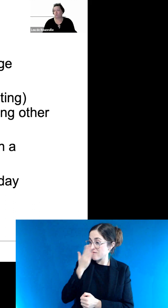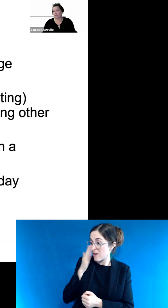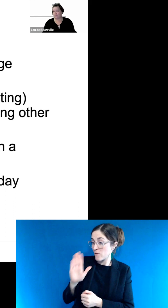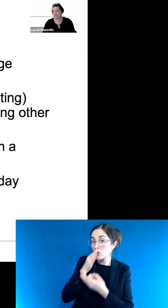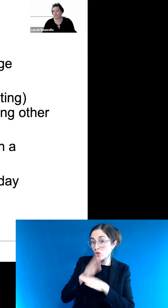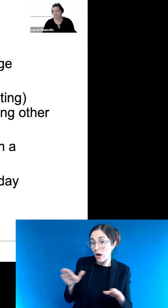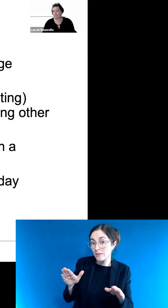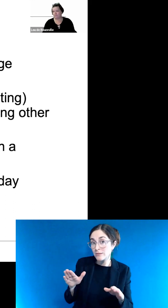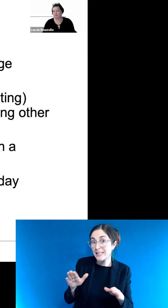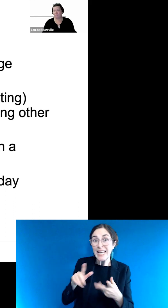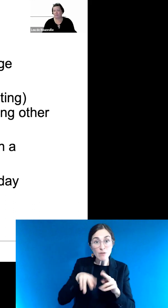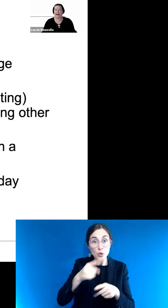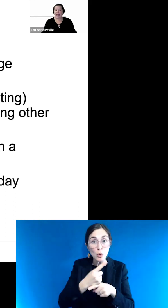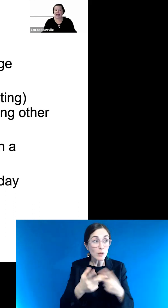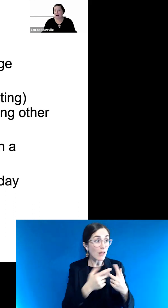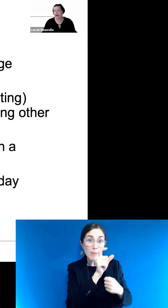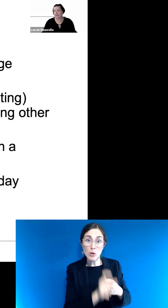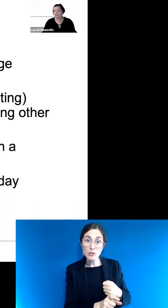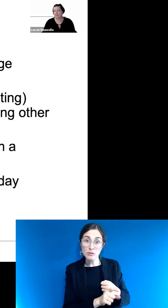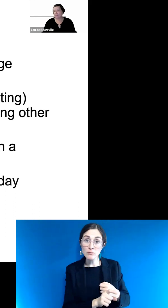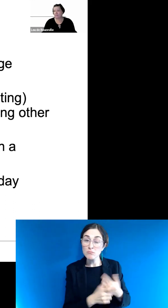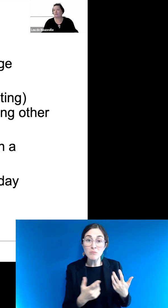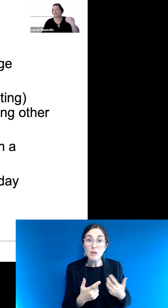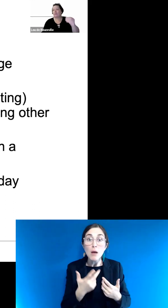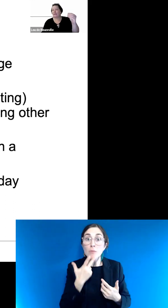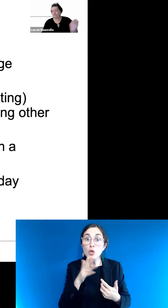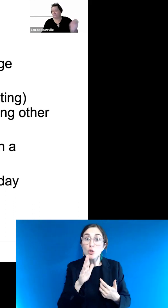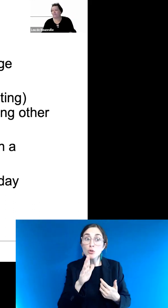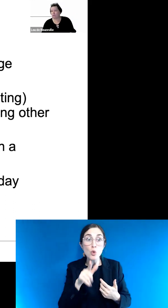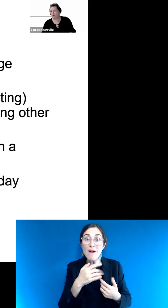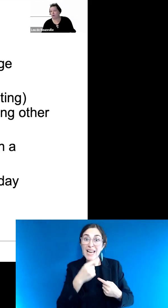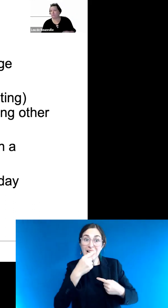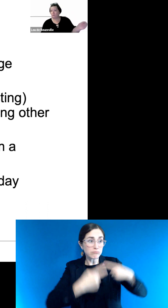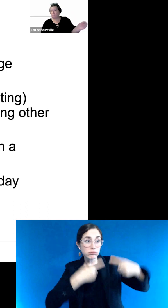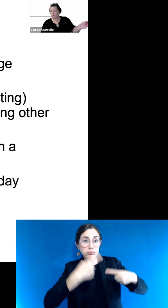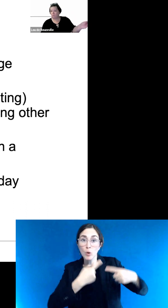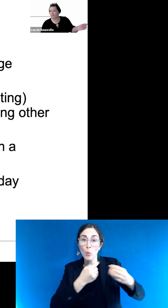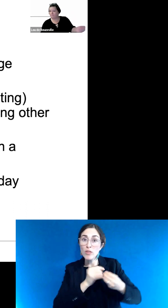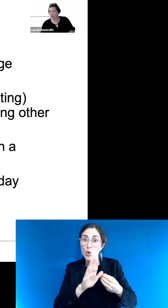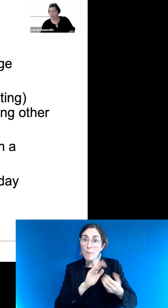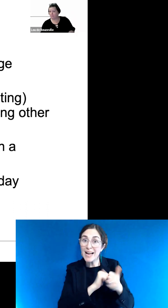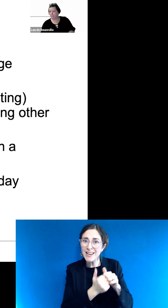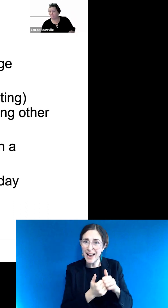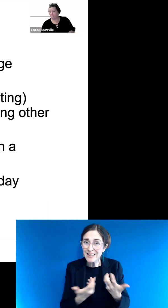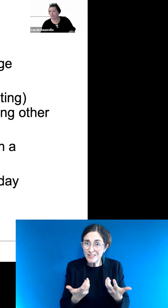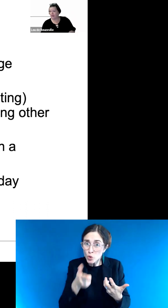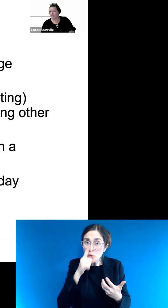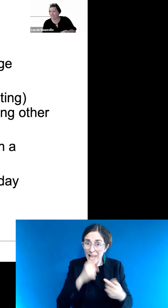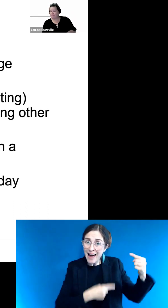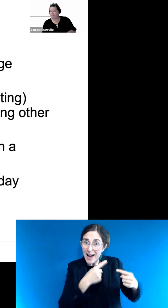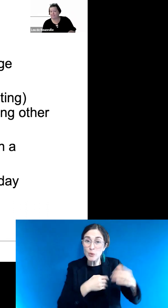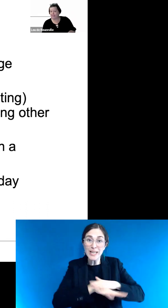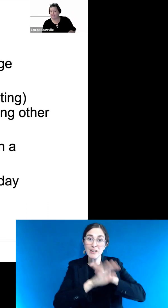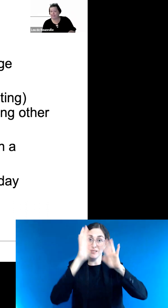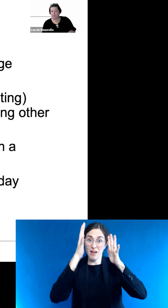if you're talking to someone else. Have arguments in front of your child with your spouse. Like,